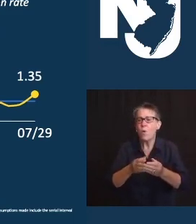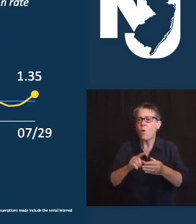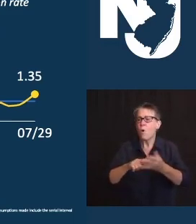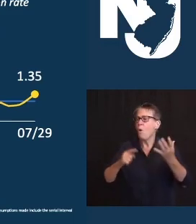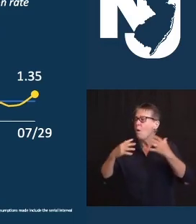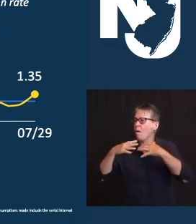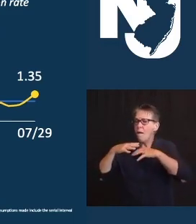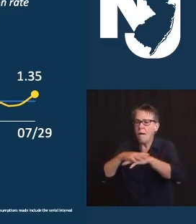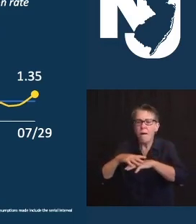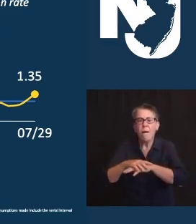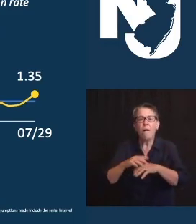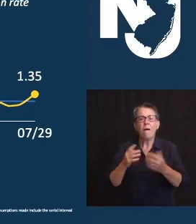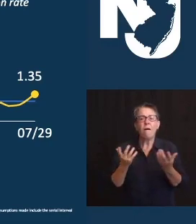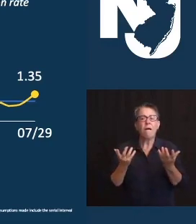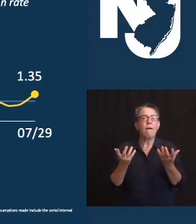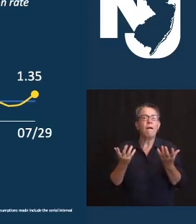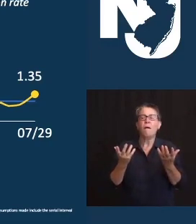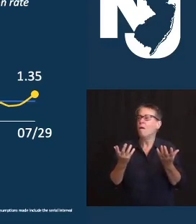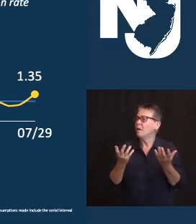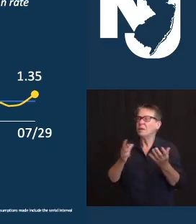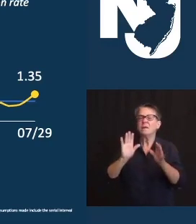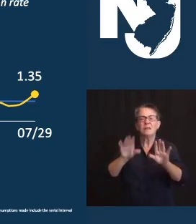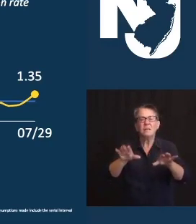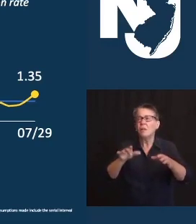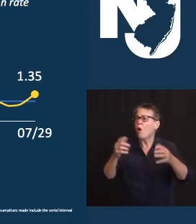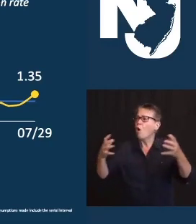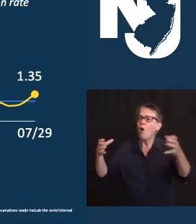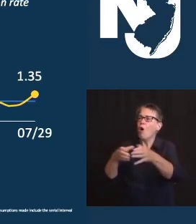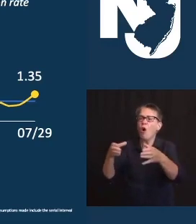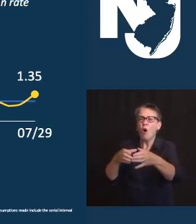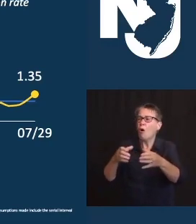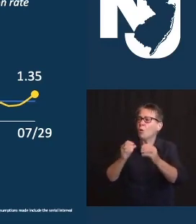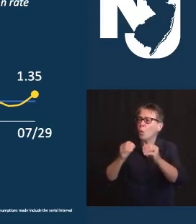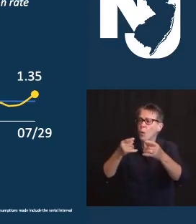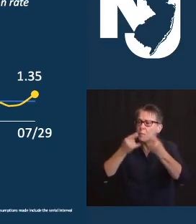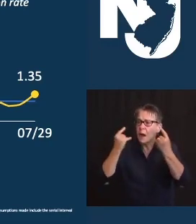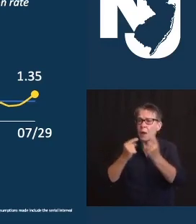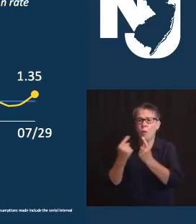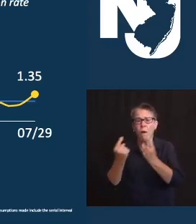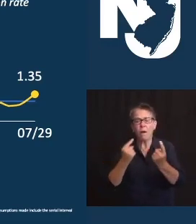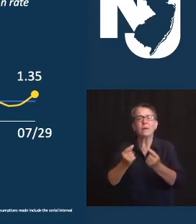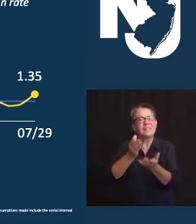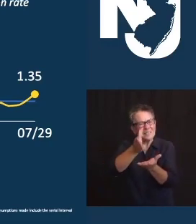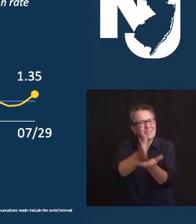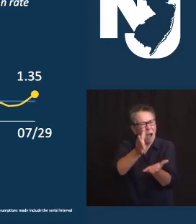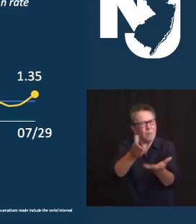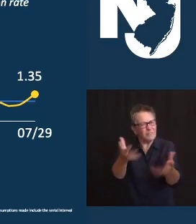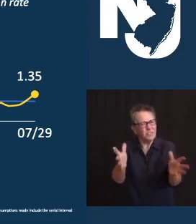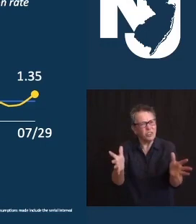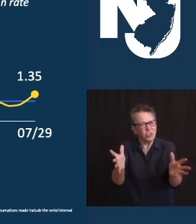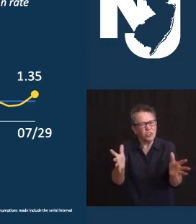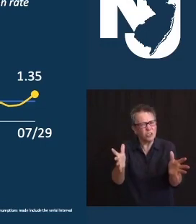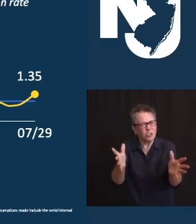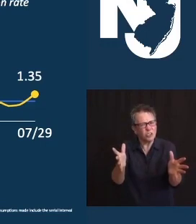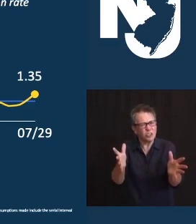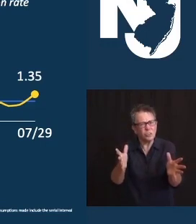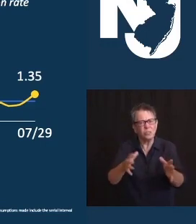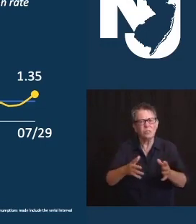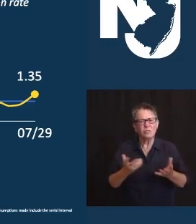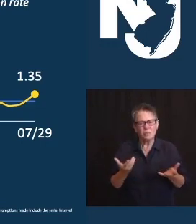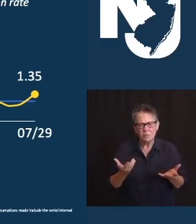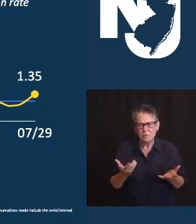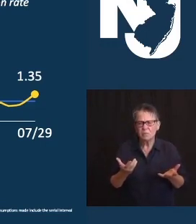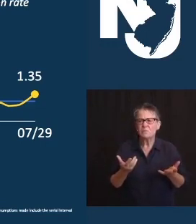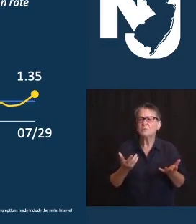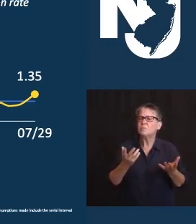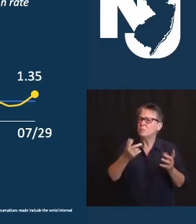now. As a reminder, the limit on indoor gatherings is the lesser of either 100 individuals or